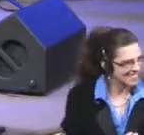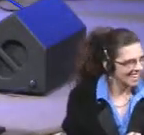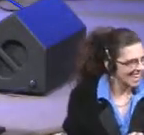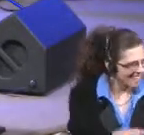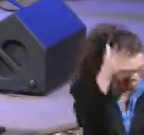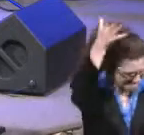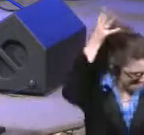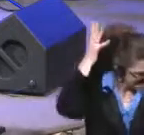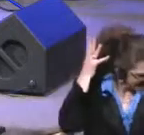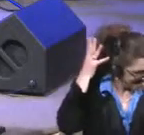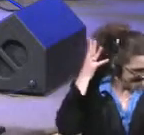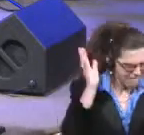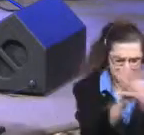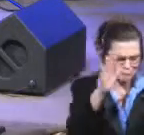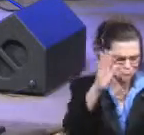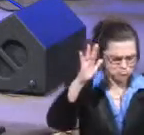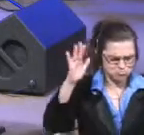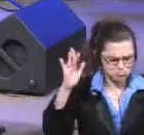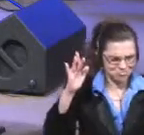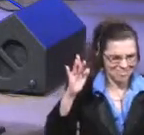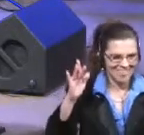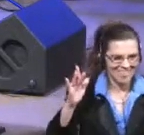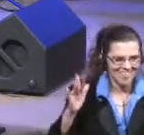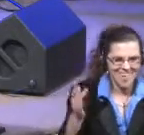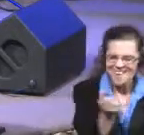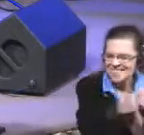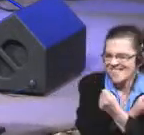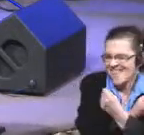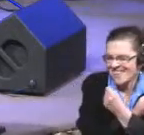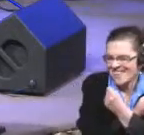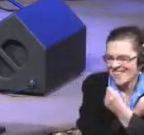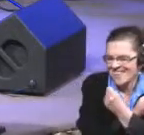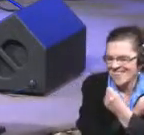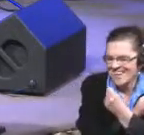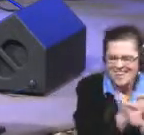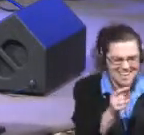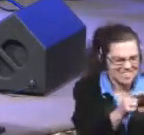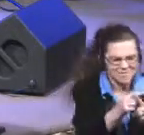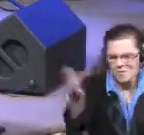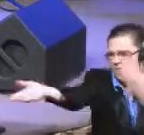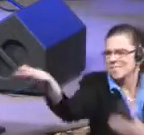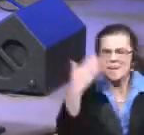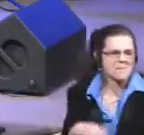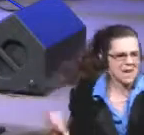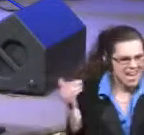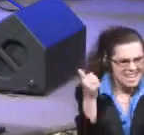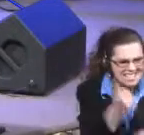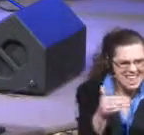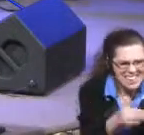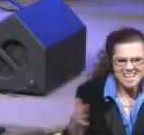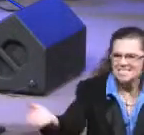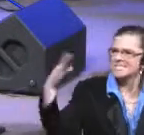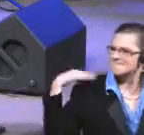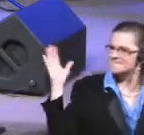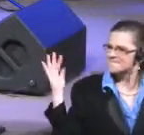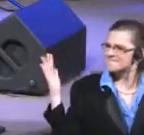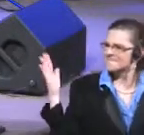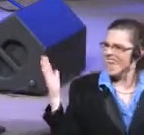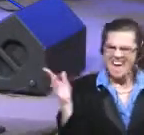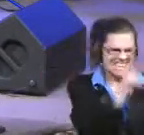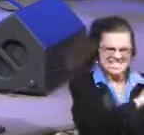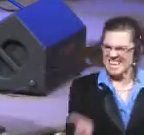crown of unfading glory. In 1st, 2nd, 3rd John, he's love. In Jude, he's the Lord coming with 10,000 of his saints. In Revelation, he's still the King